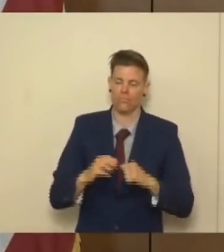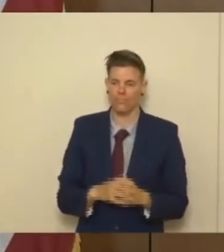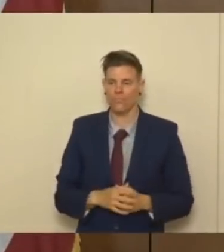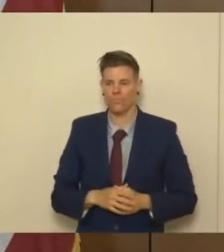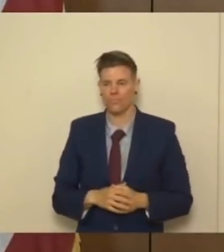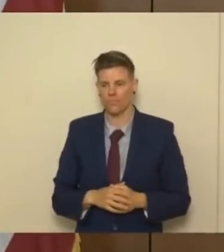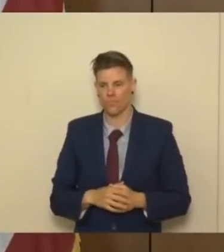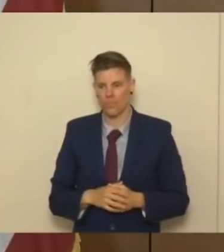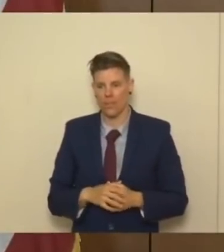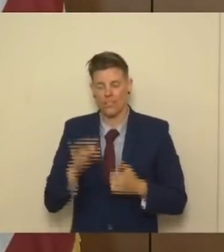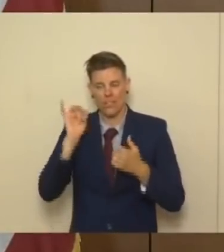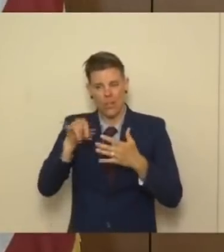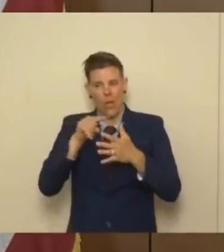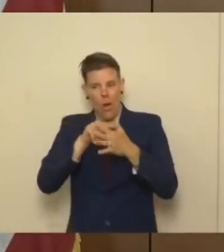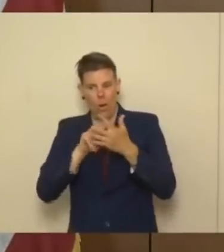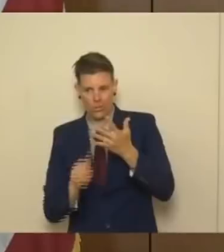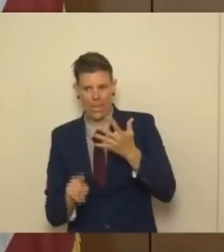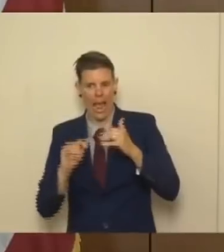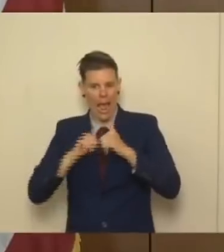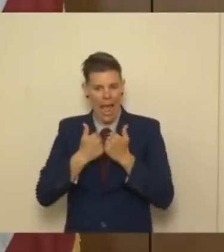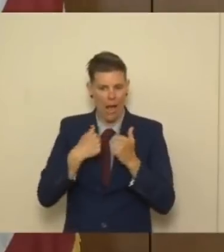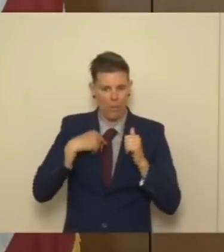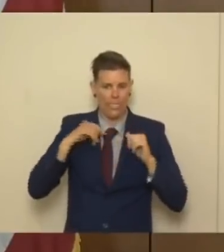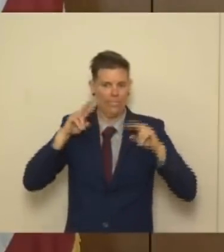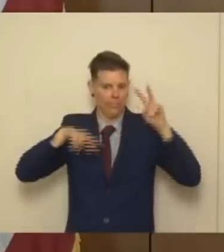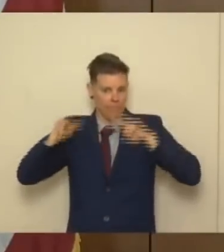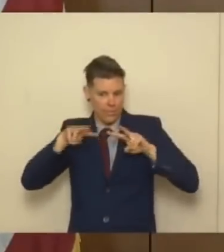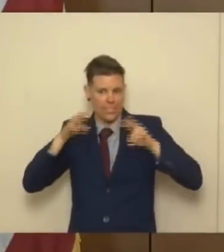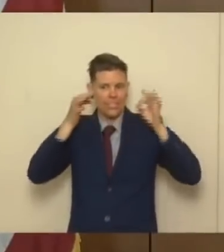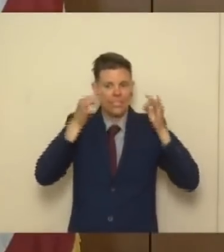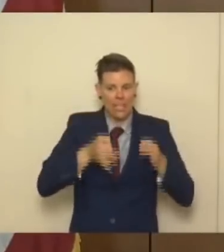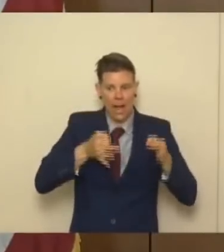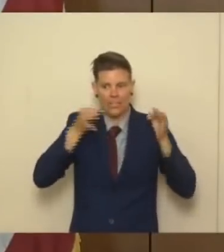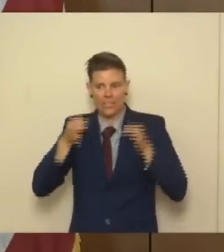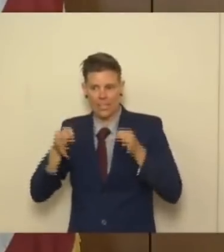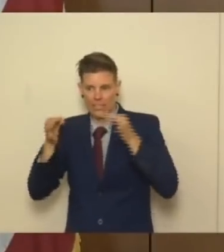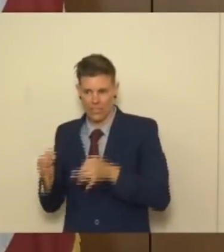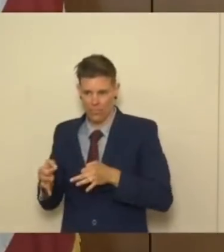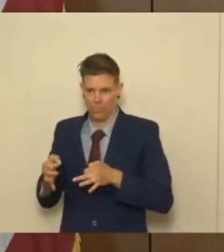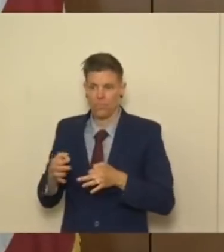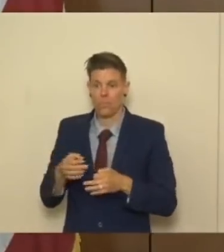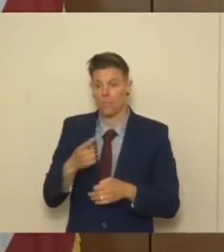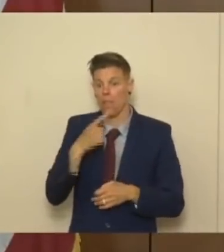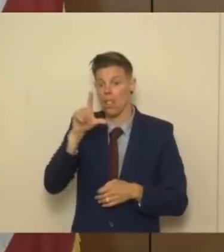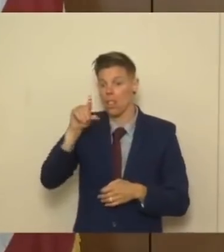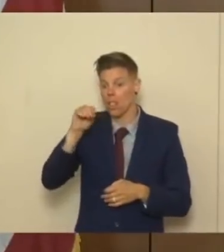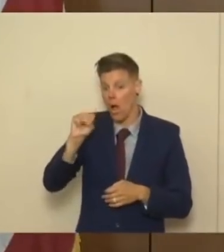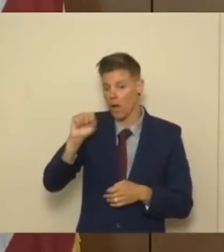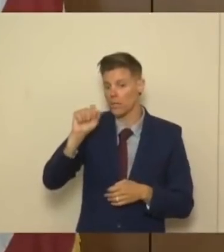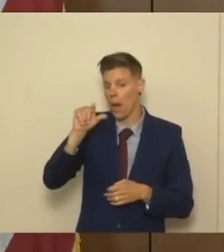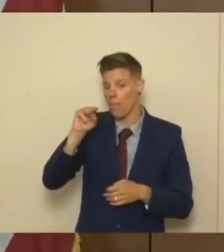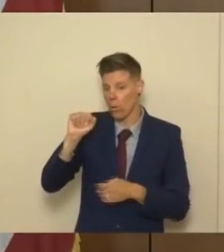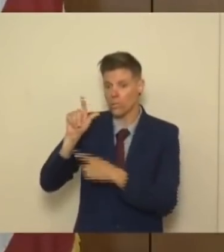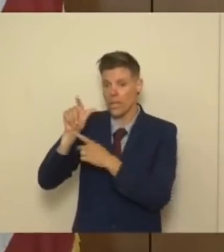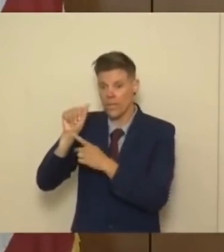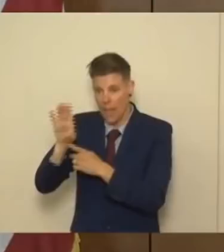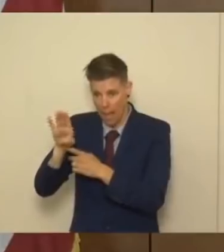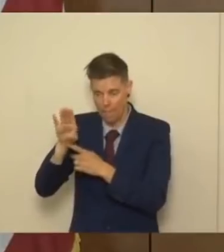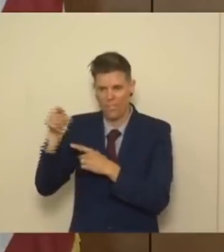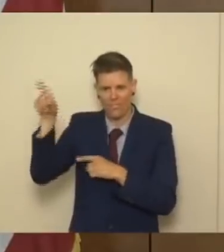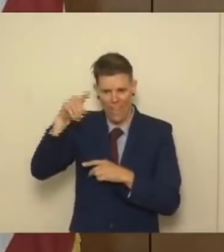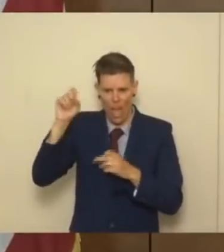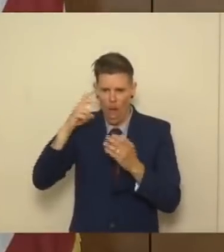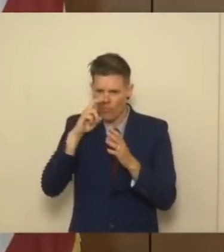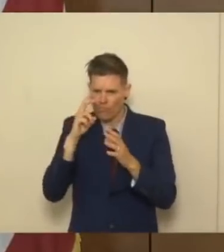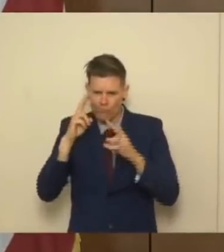is that LANL, in terms of looking at what would happen when you introduce risk and you have kids going to school, and you have workers